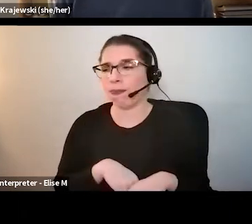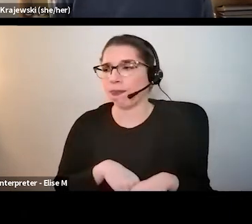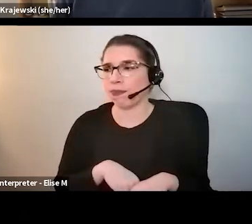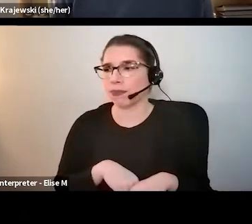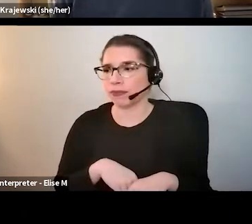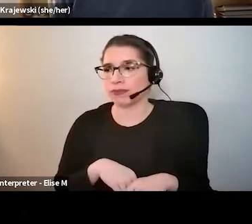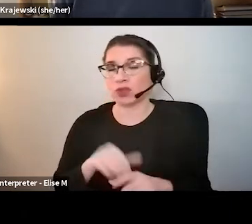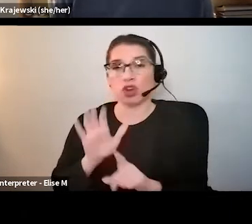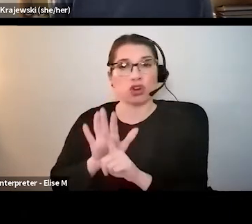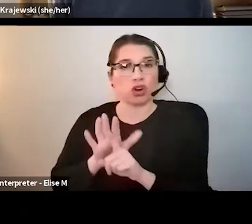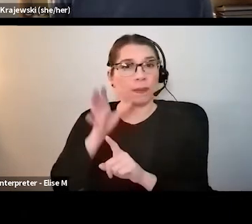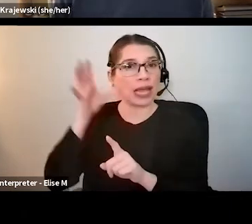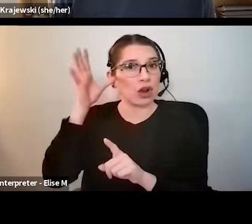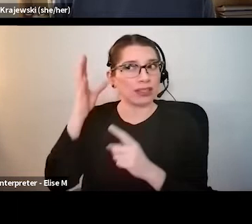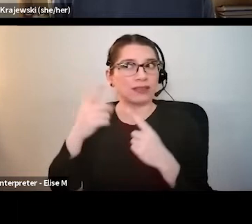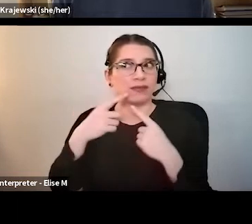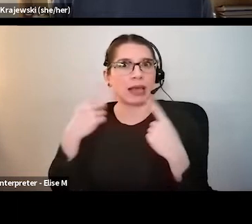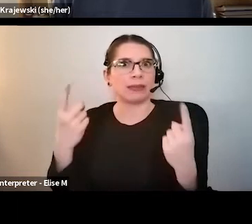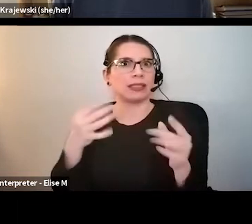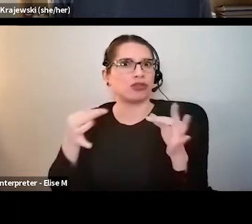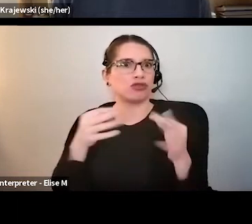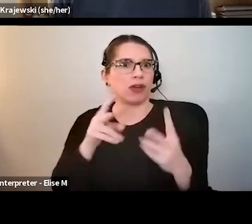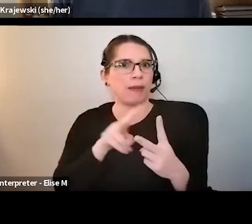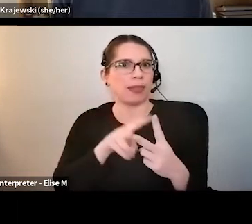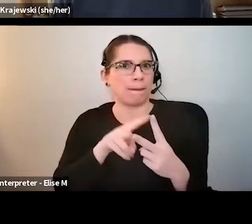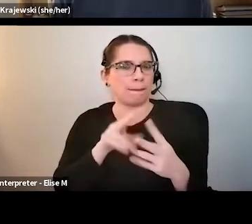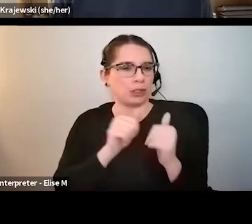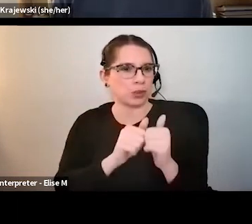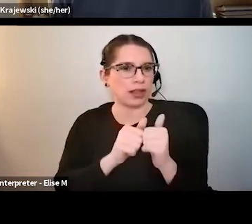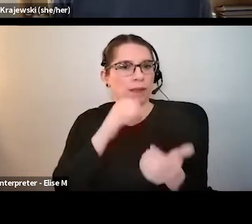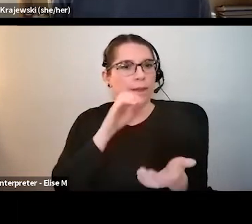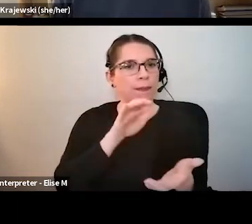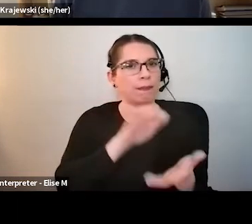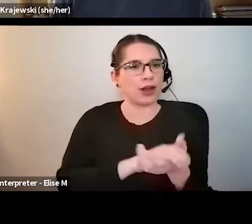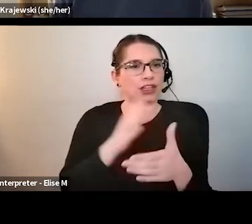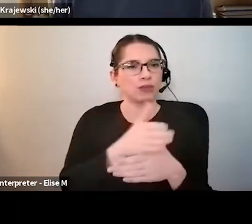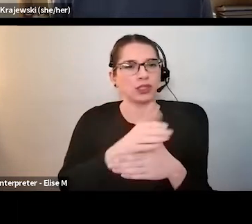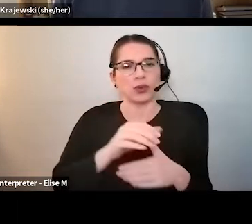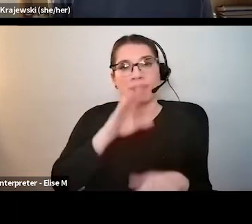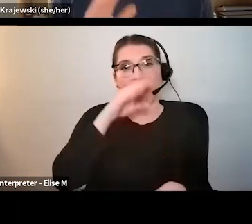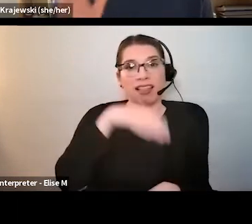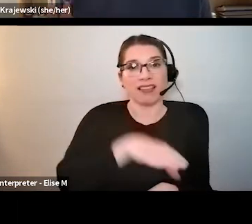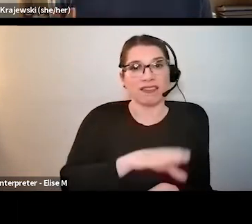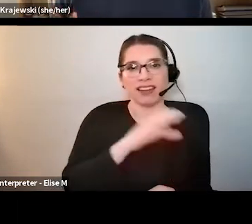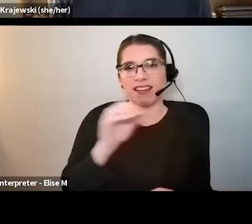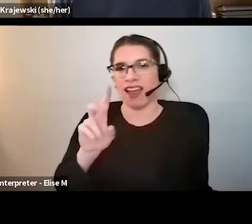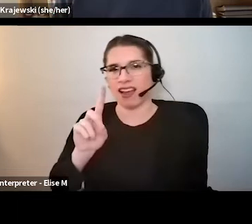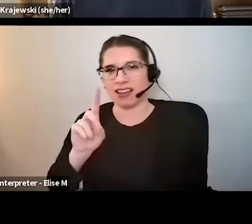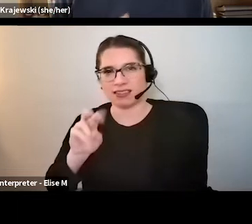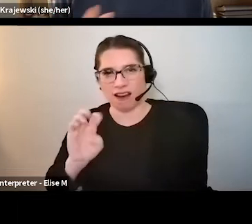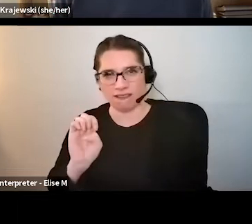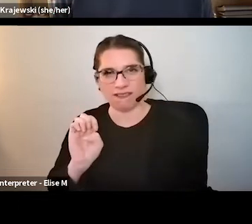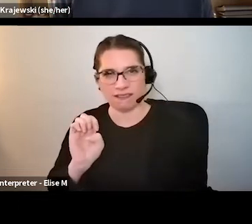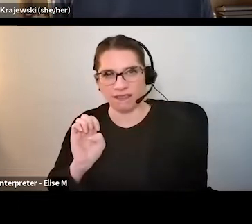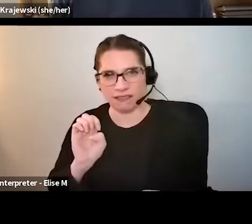parents famously described the match as a marriage between an elephant and a dove. And I think this dynamic